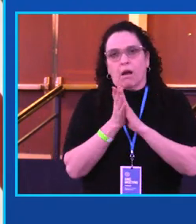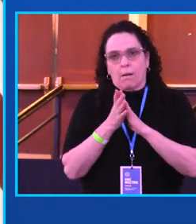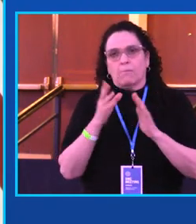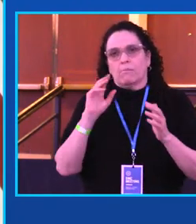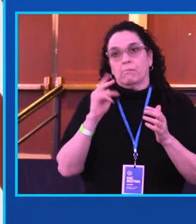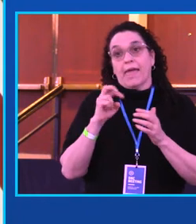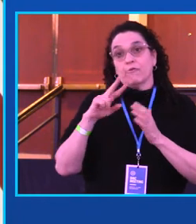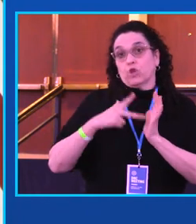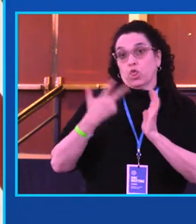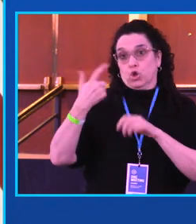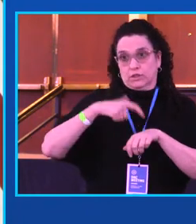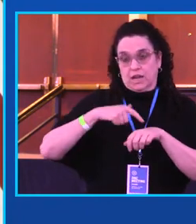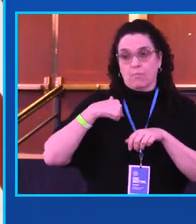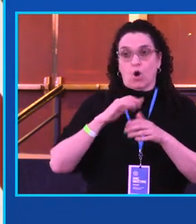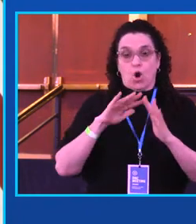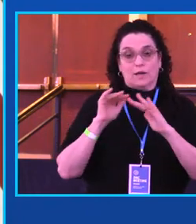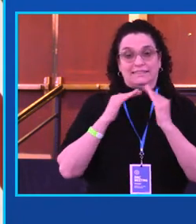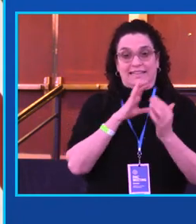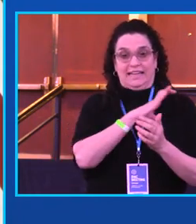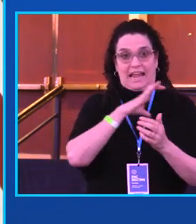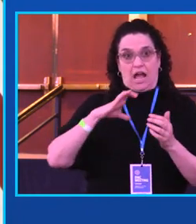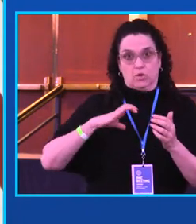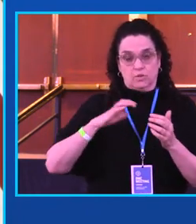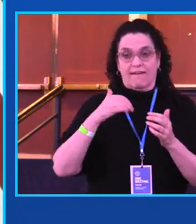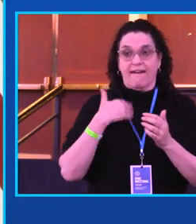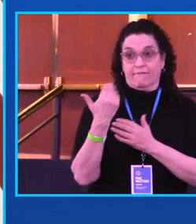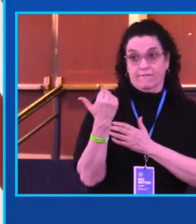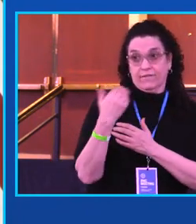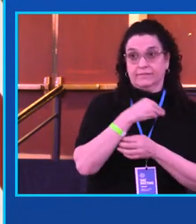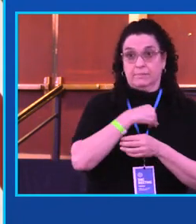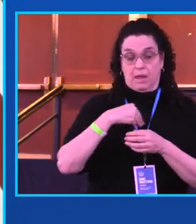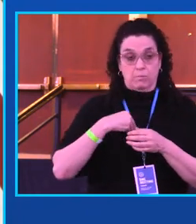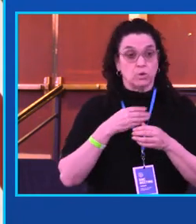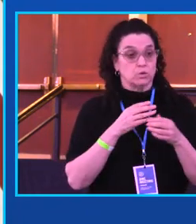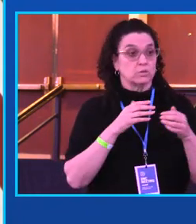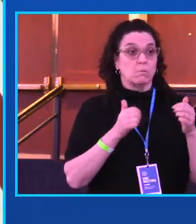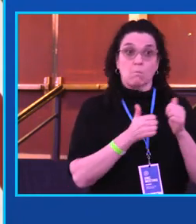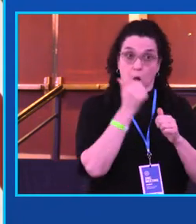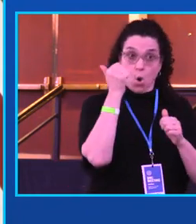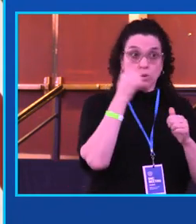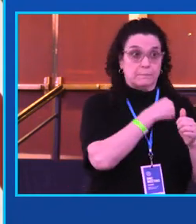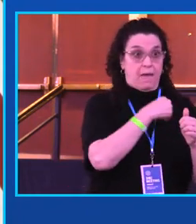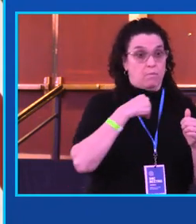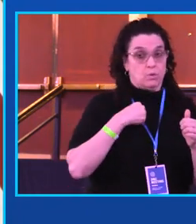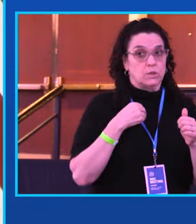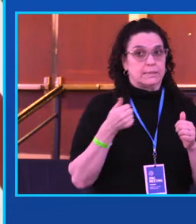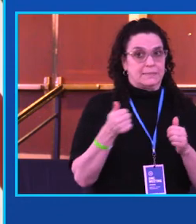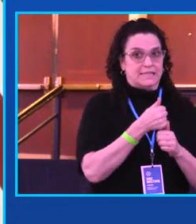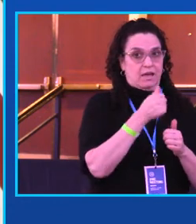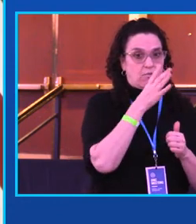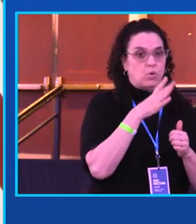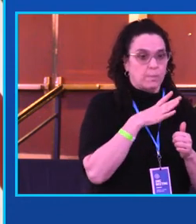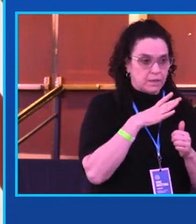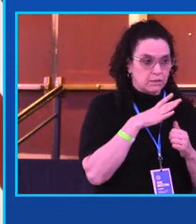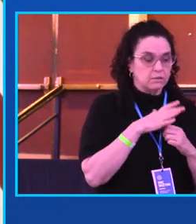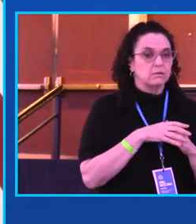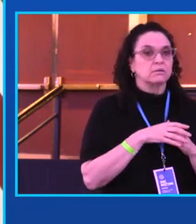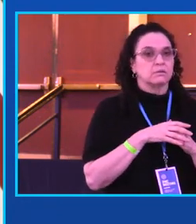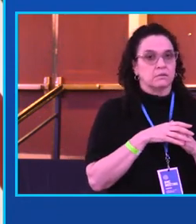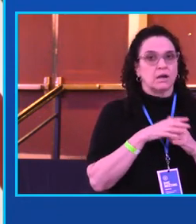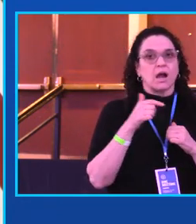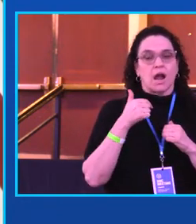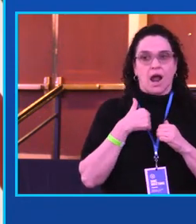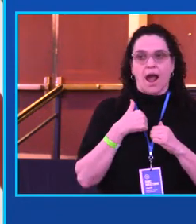members, has a majority of 7 women. As vice chair of the DC Democratic Party, I am